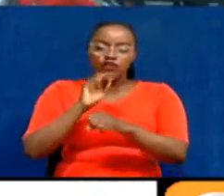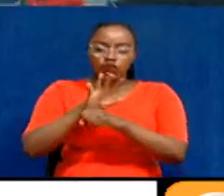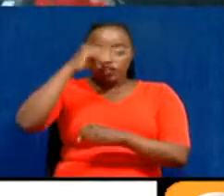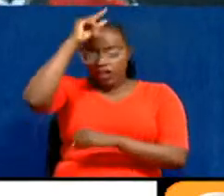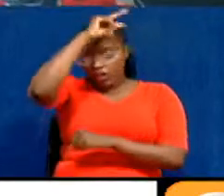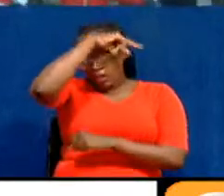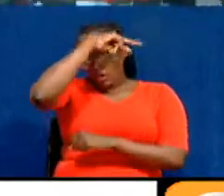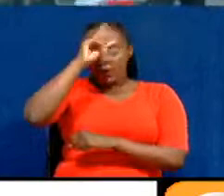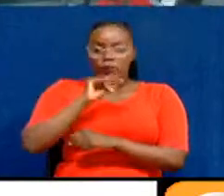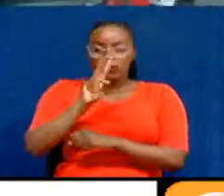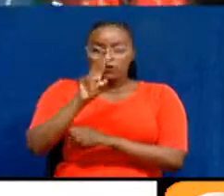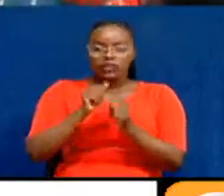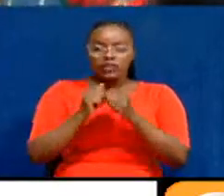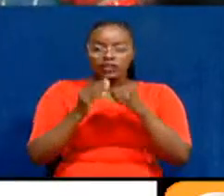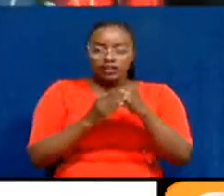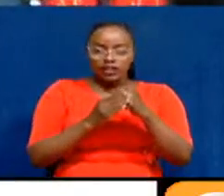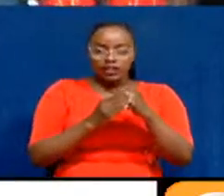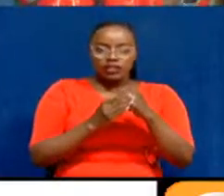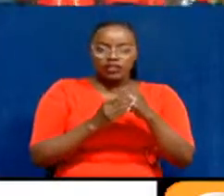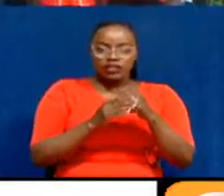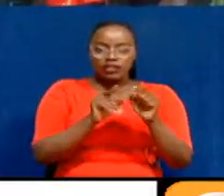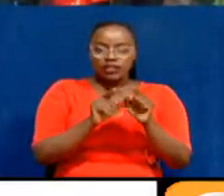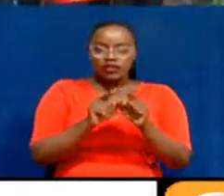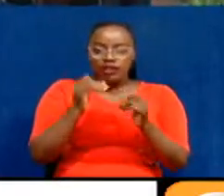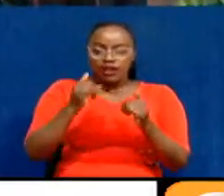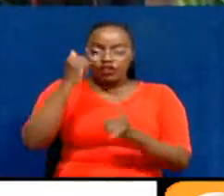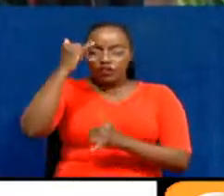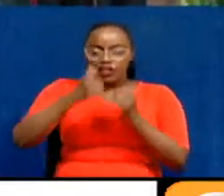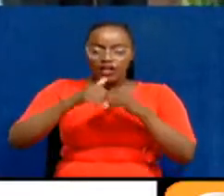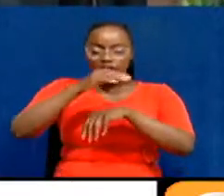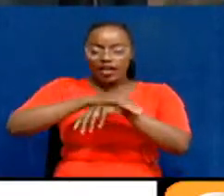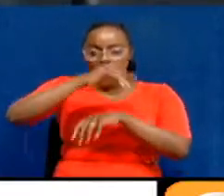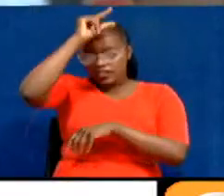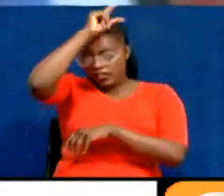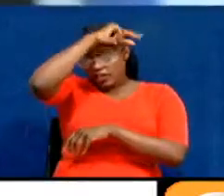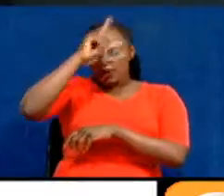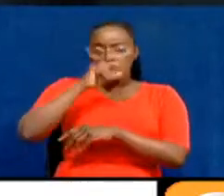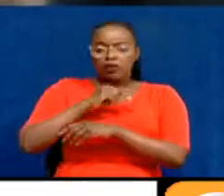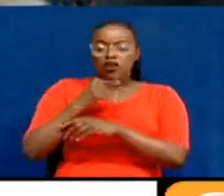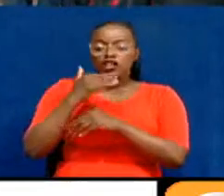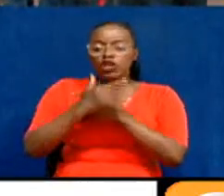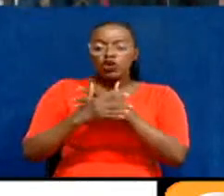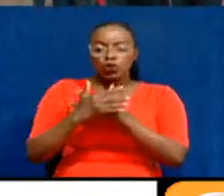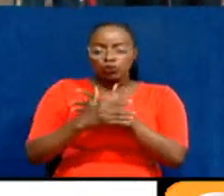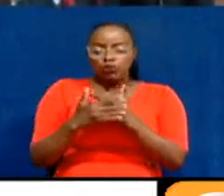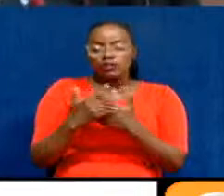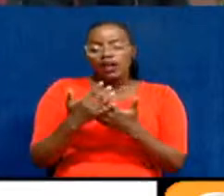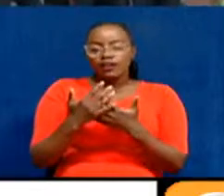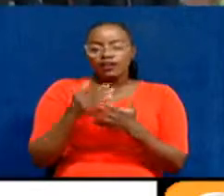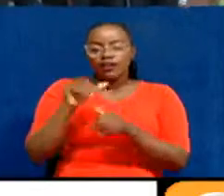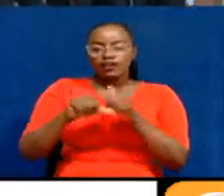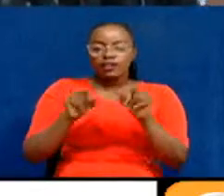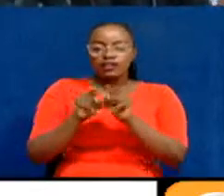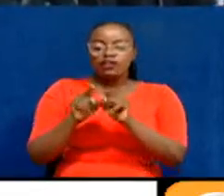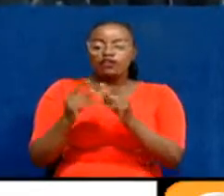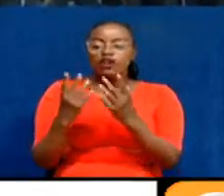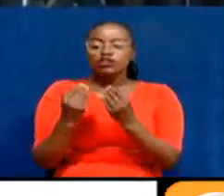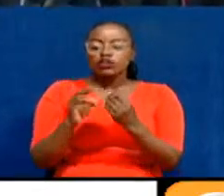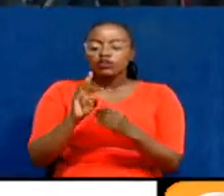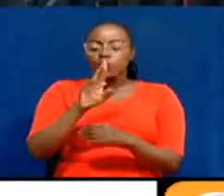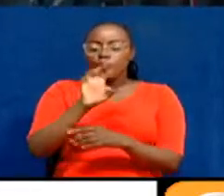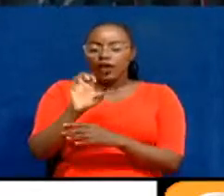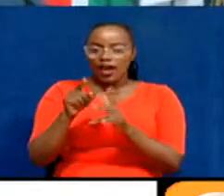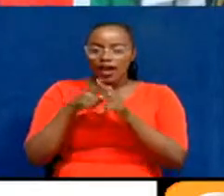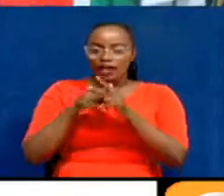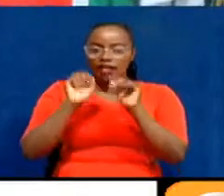graduated. And then 2019, at 28 years old, his final, when he got his degree in computer science from Masinde Muliro, he works as a software engineer now, and